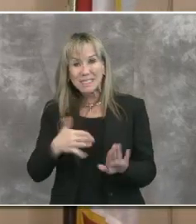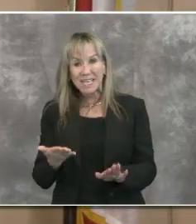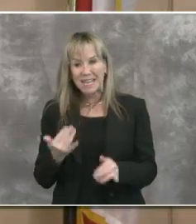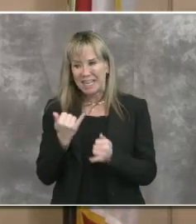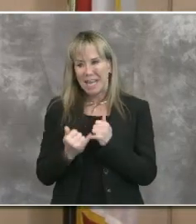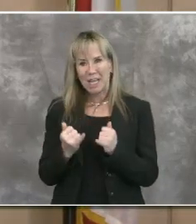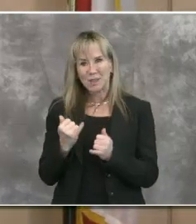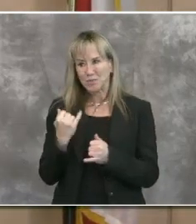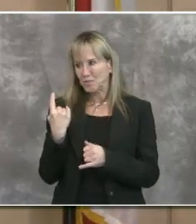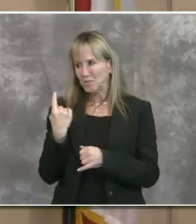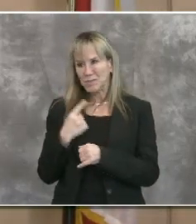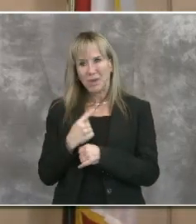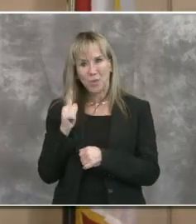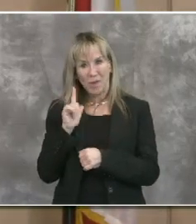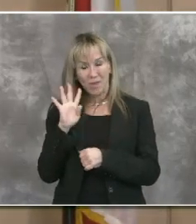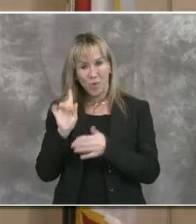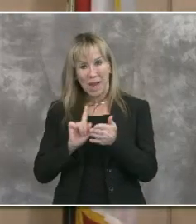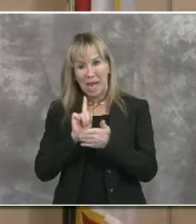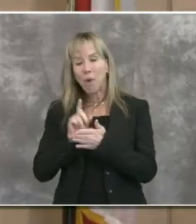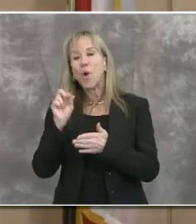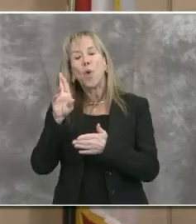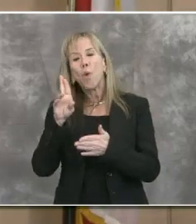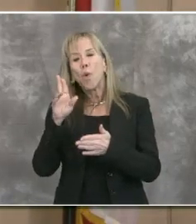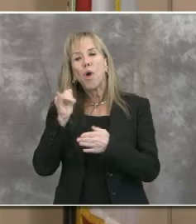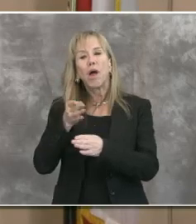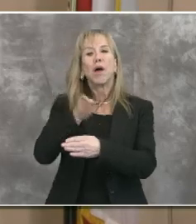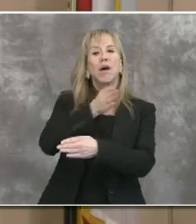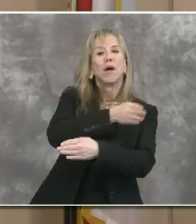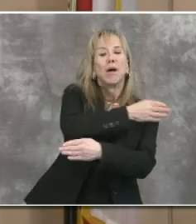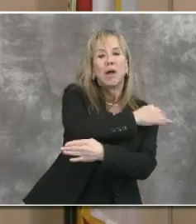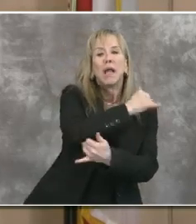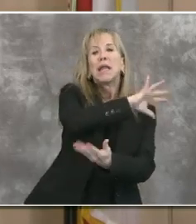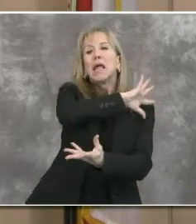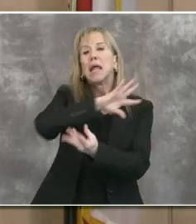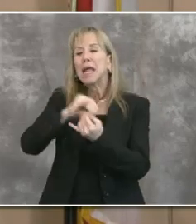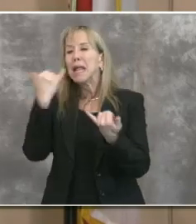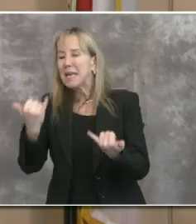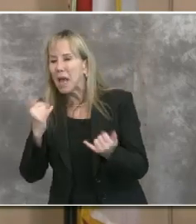represent deaths over several days that are just now being reported? Wondering